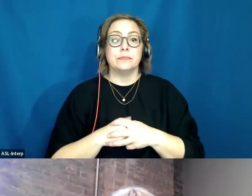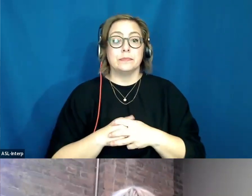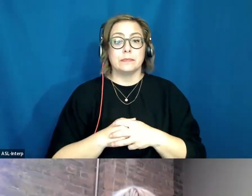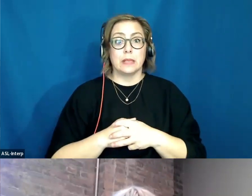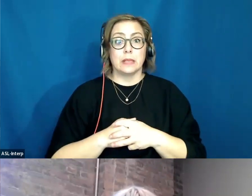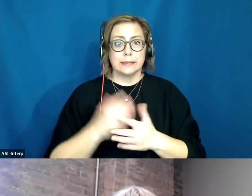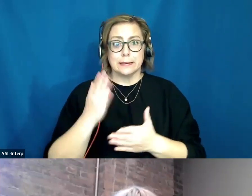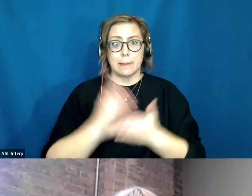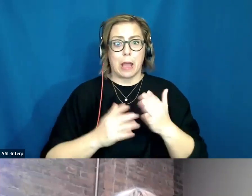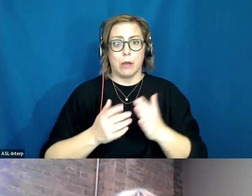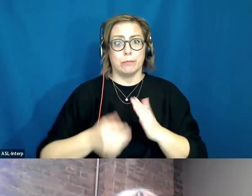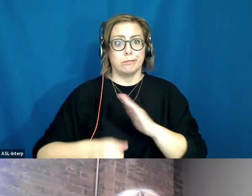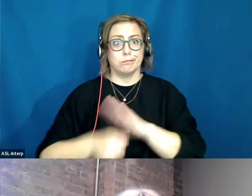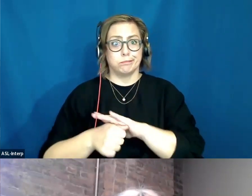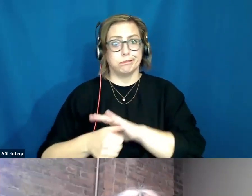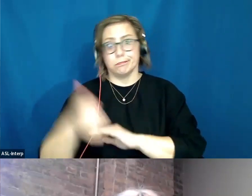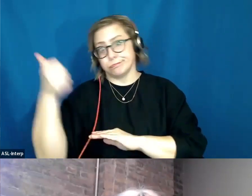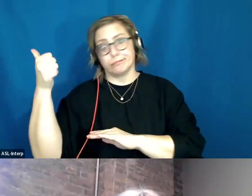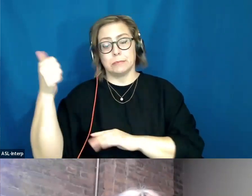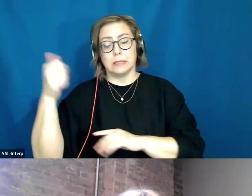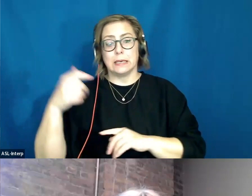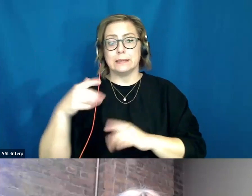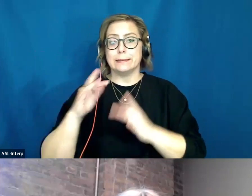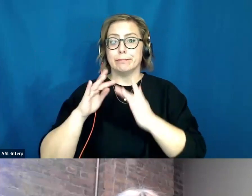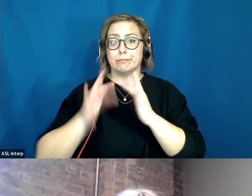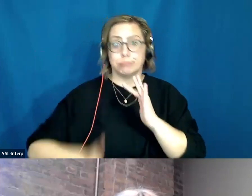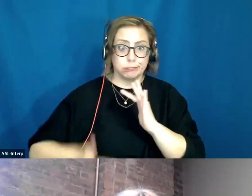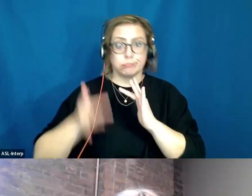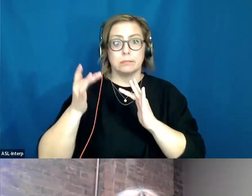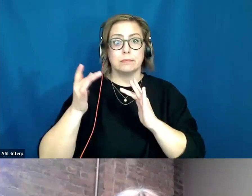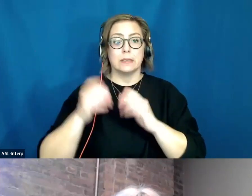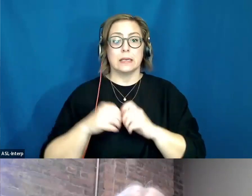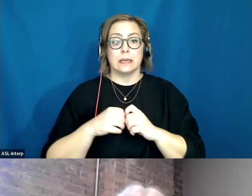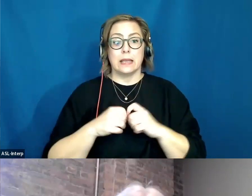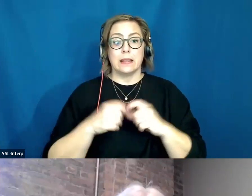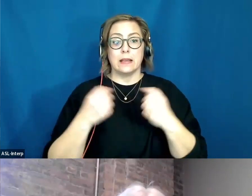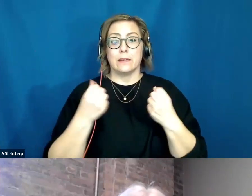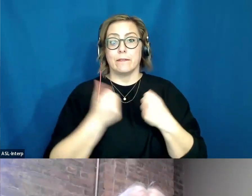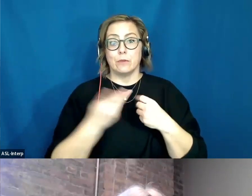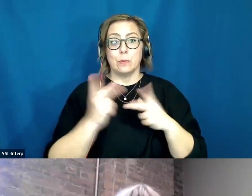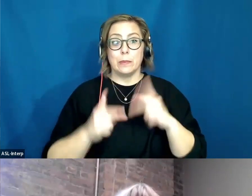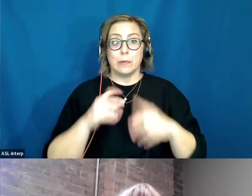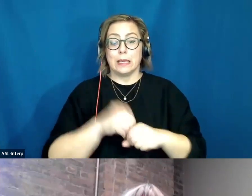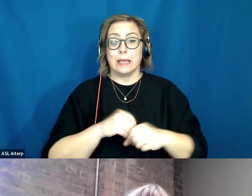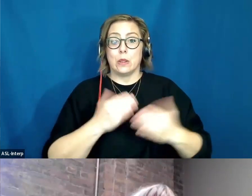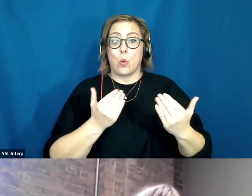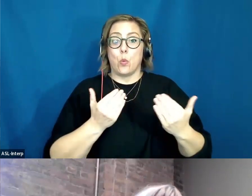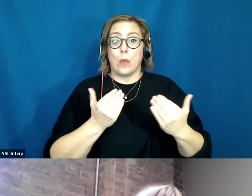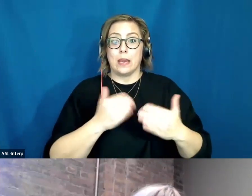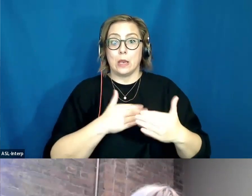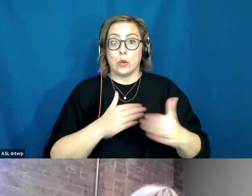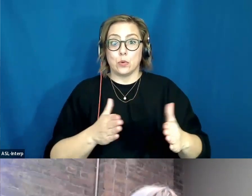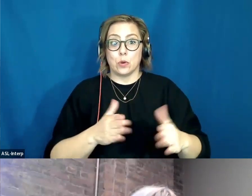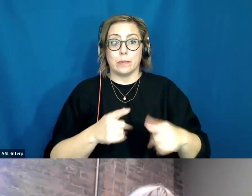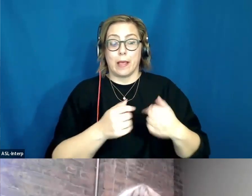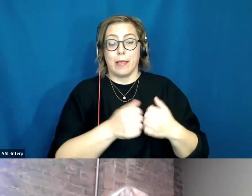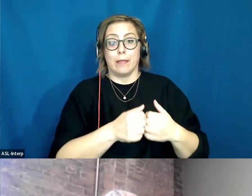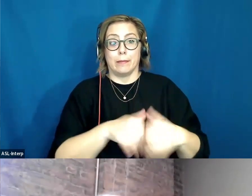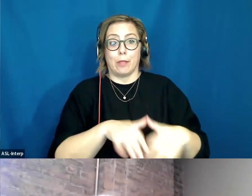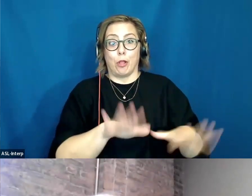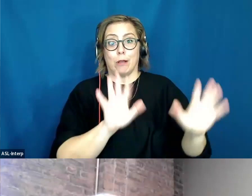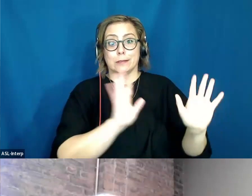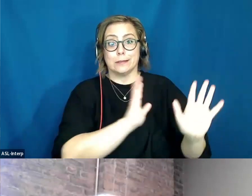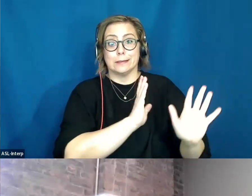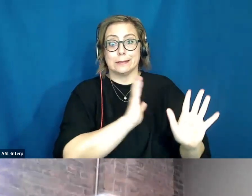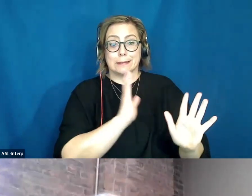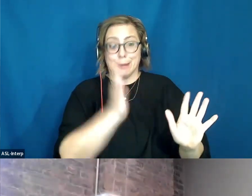booted out because her internet fell, there are a bunch of people in the waiting room and they have been lost. So that's